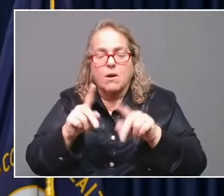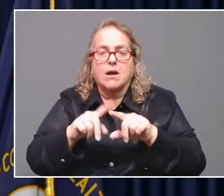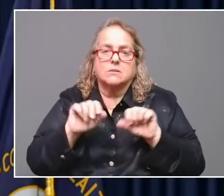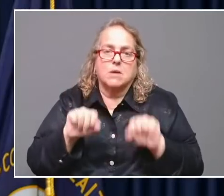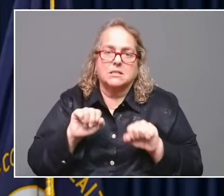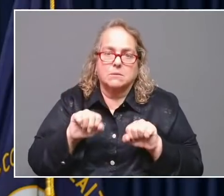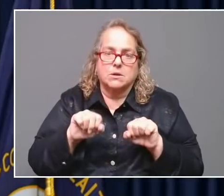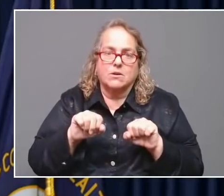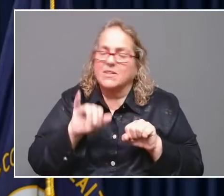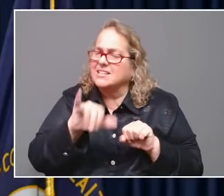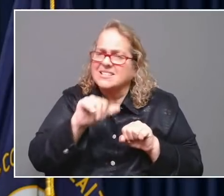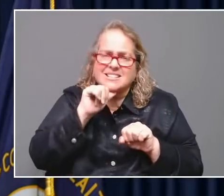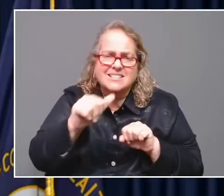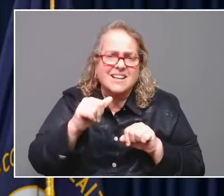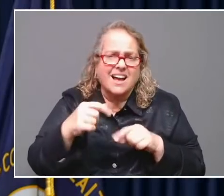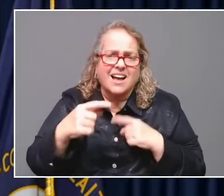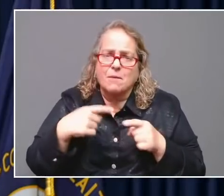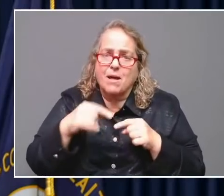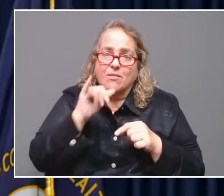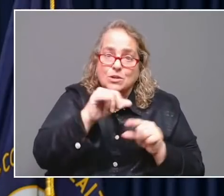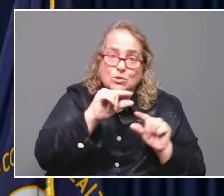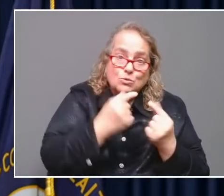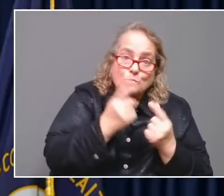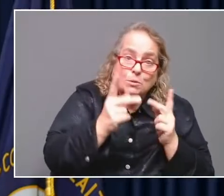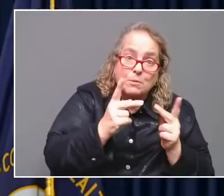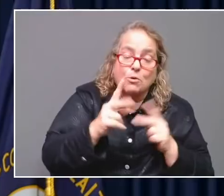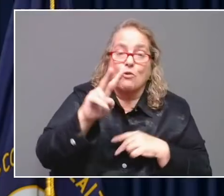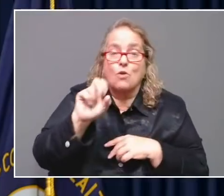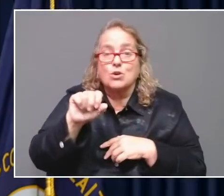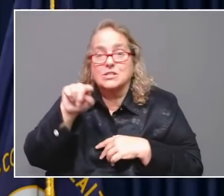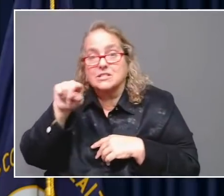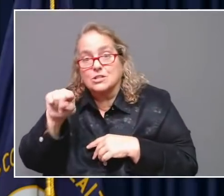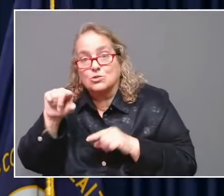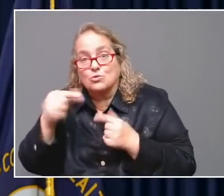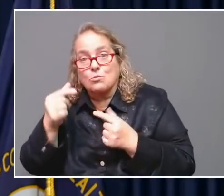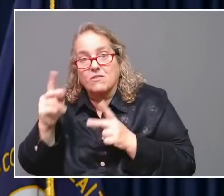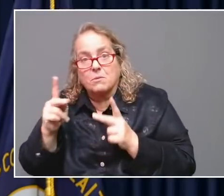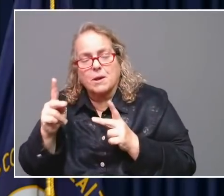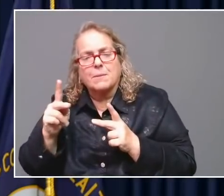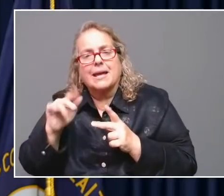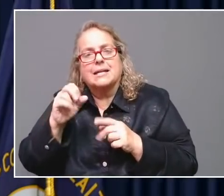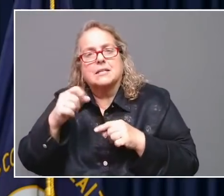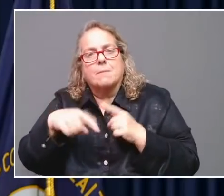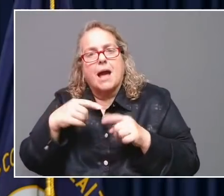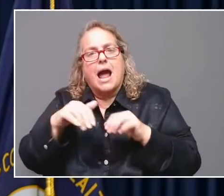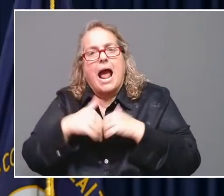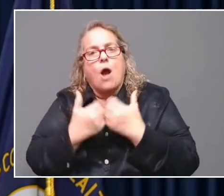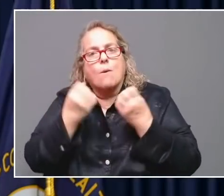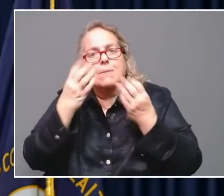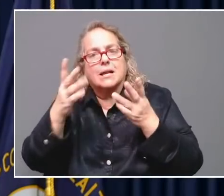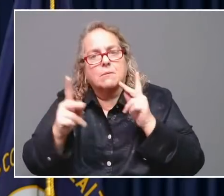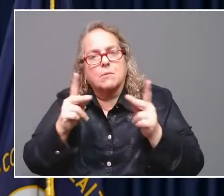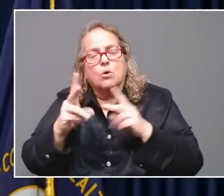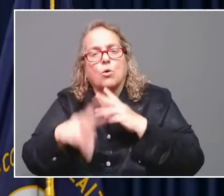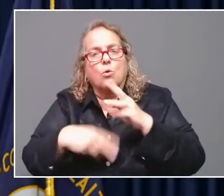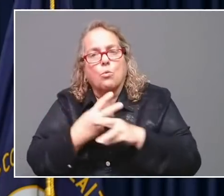isn't about this group of people versus another group of people. It's about how many people worldwide this thing is going to kill.